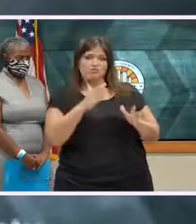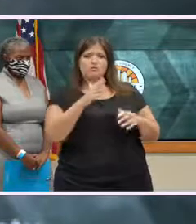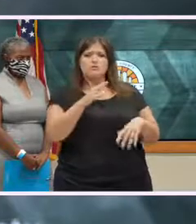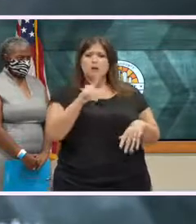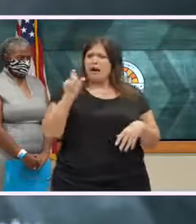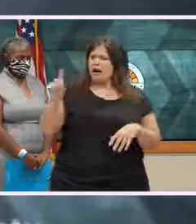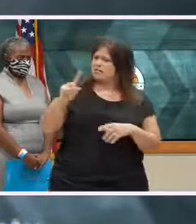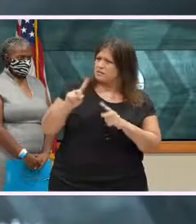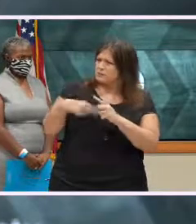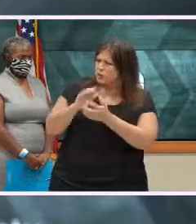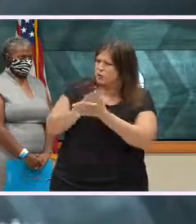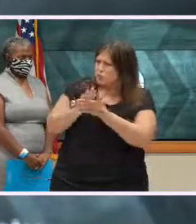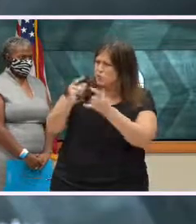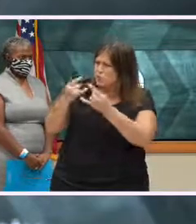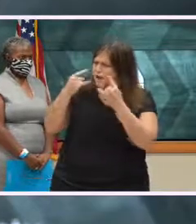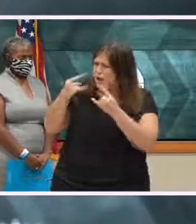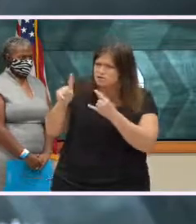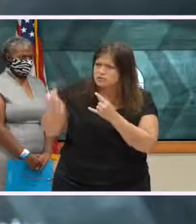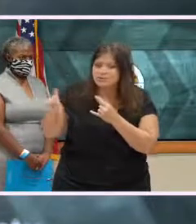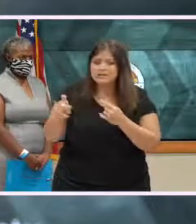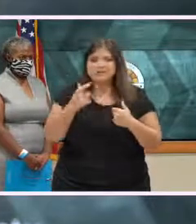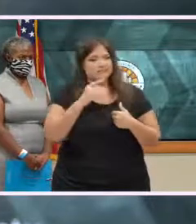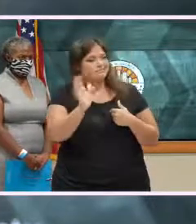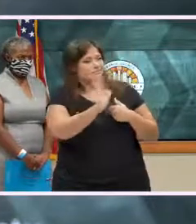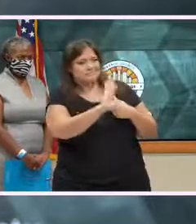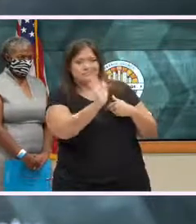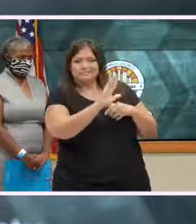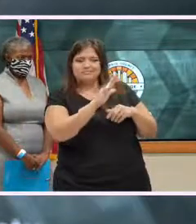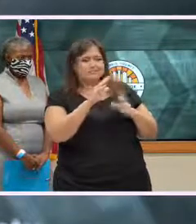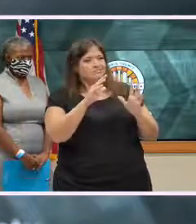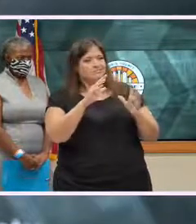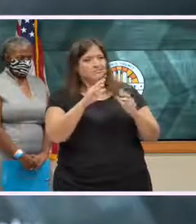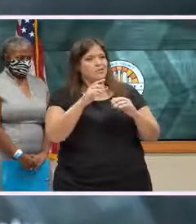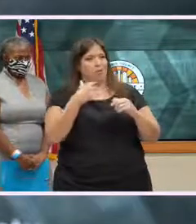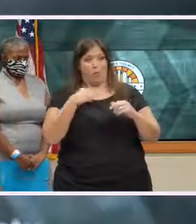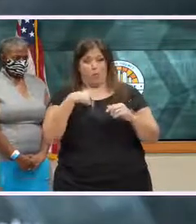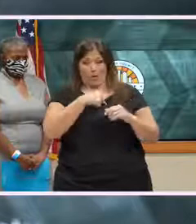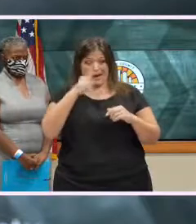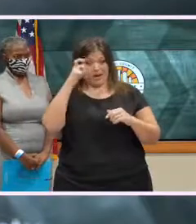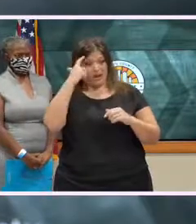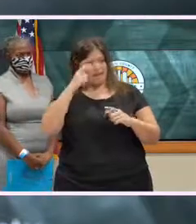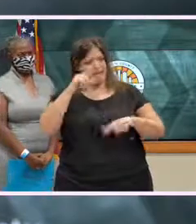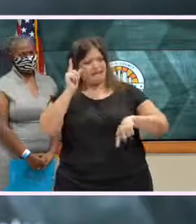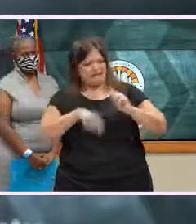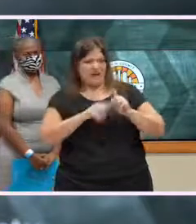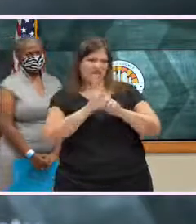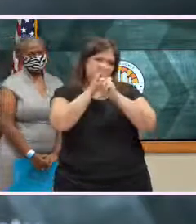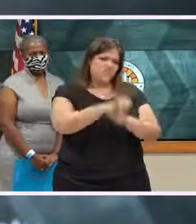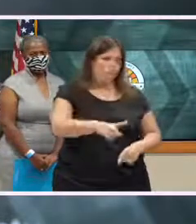agree with this statement that this is more about personal responsibility at this point, or if not, what